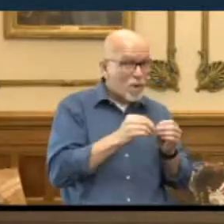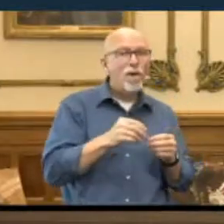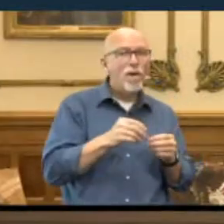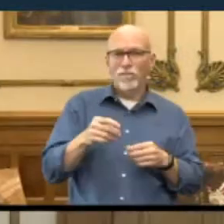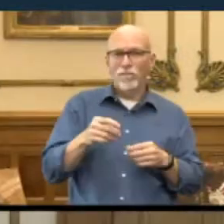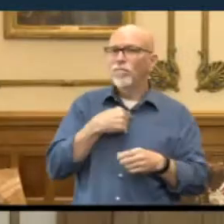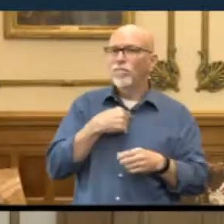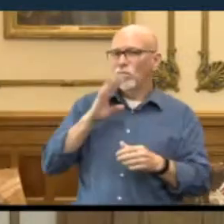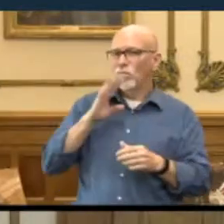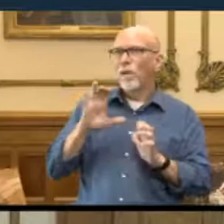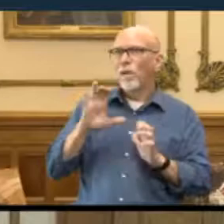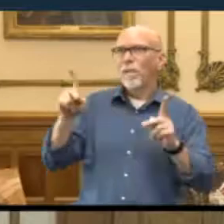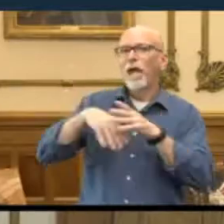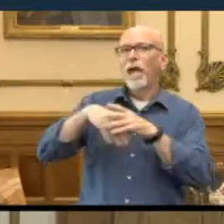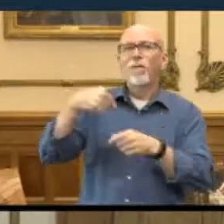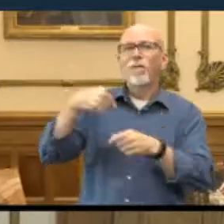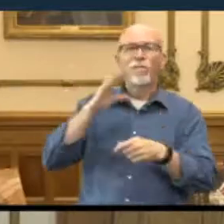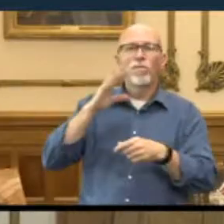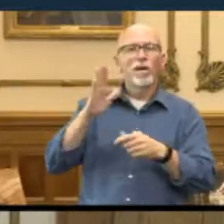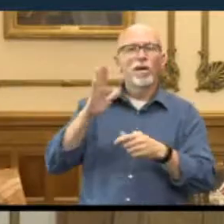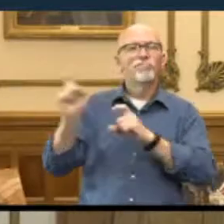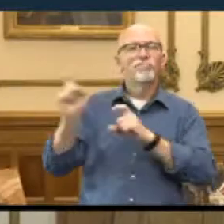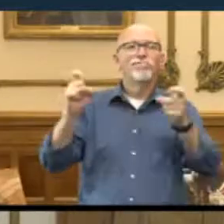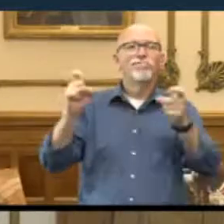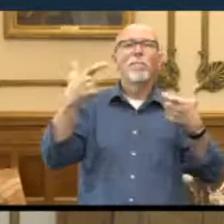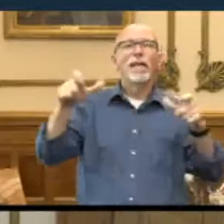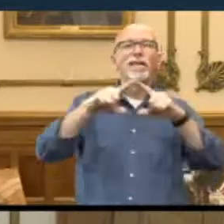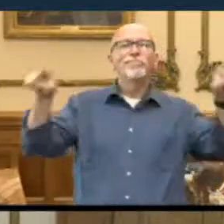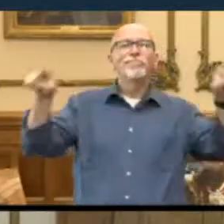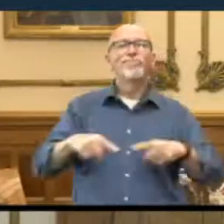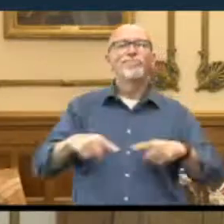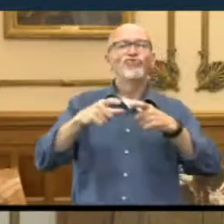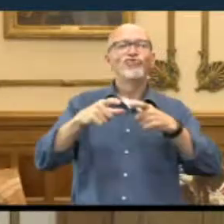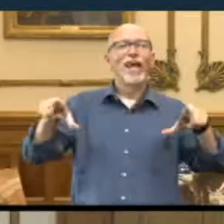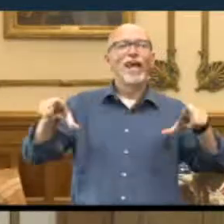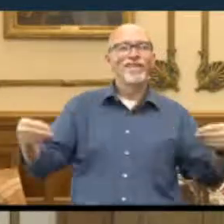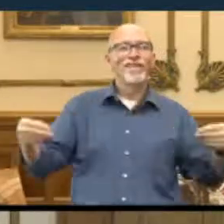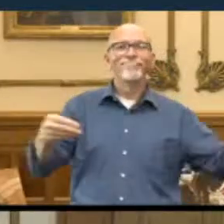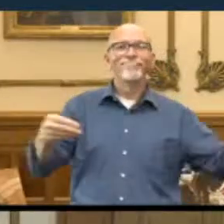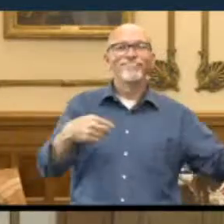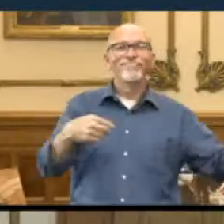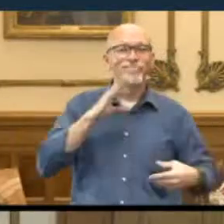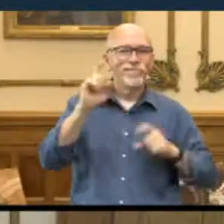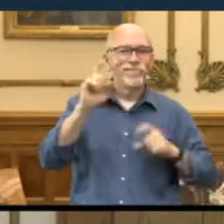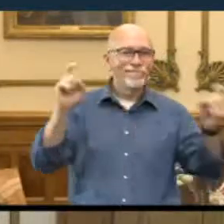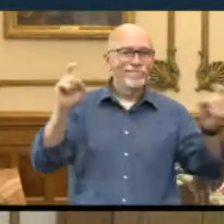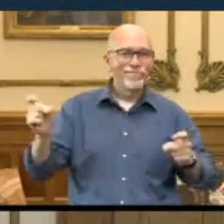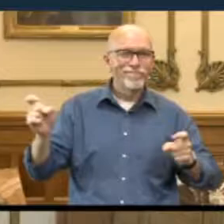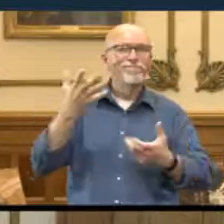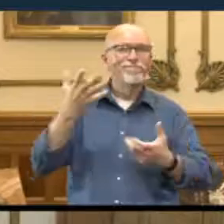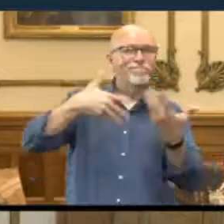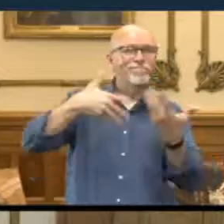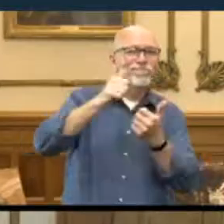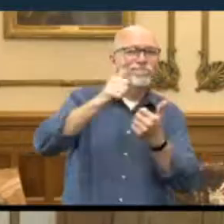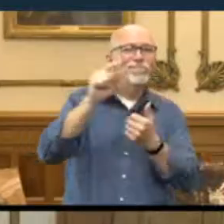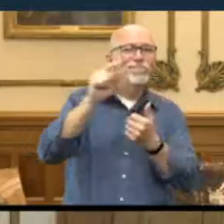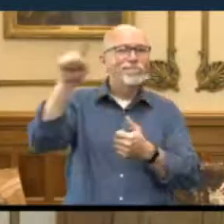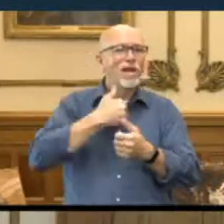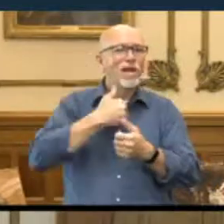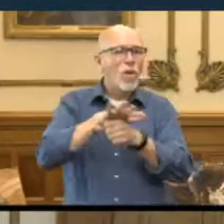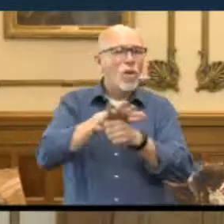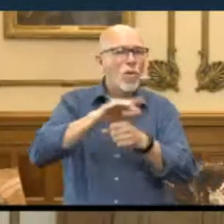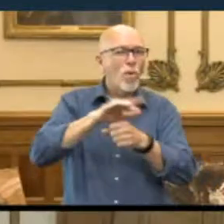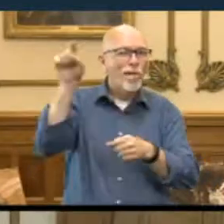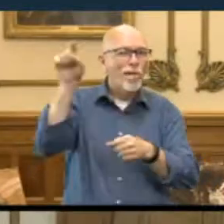back out and present the big checks that you've seen on the screen and mingle with some of our local partners and